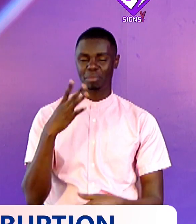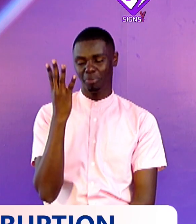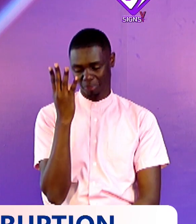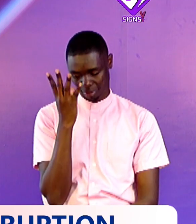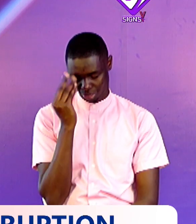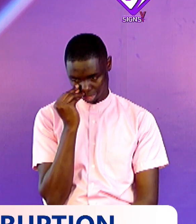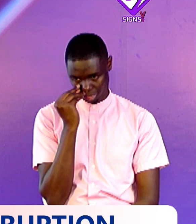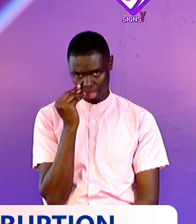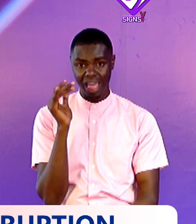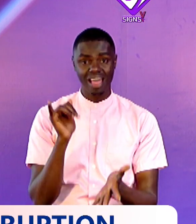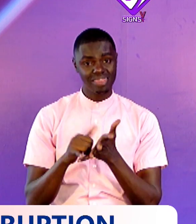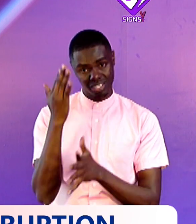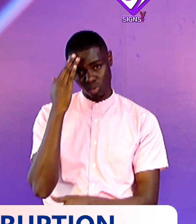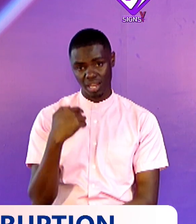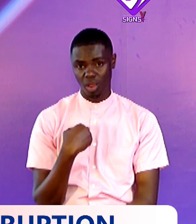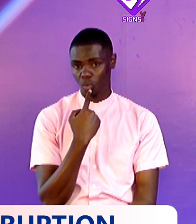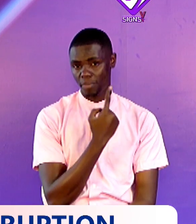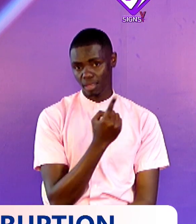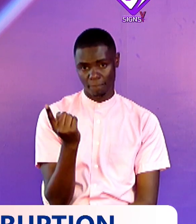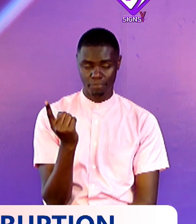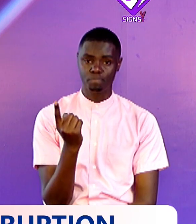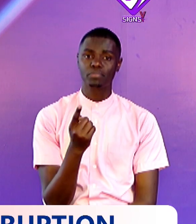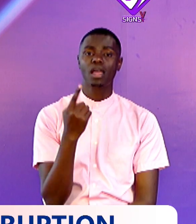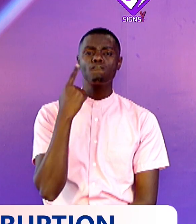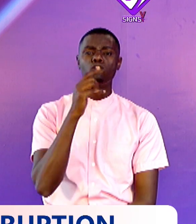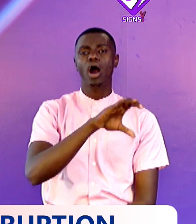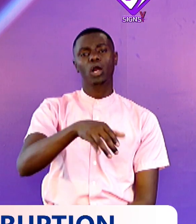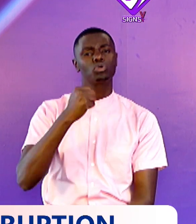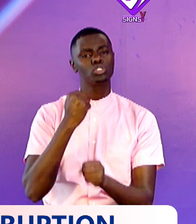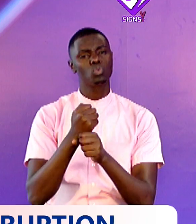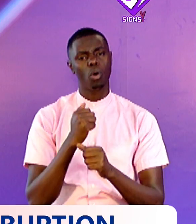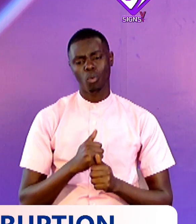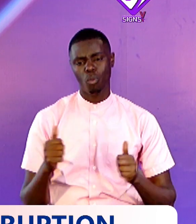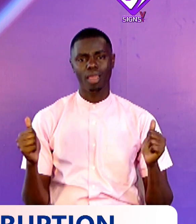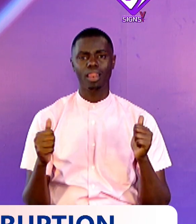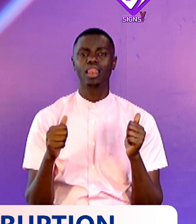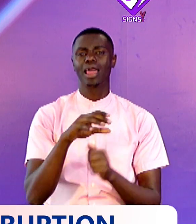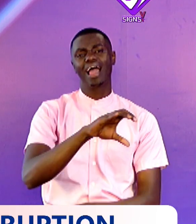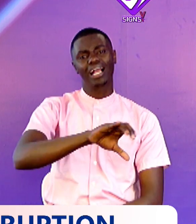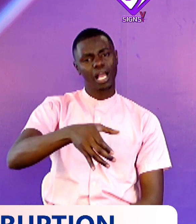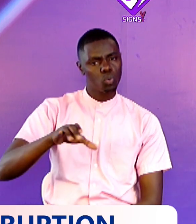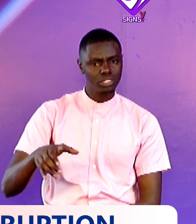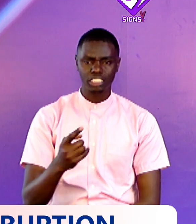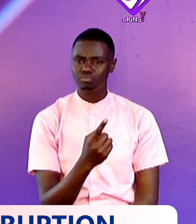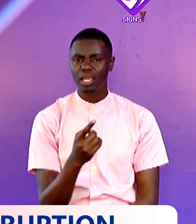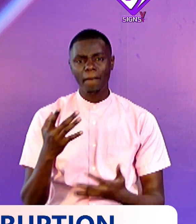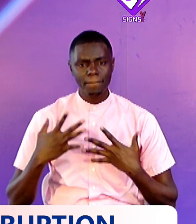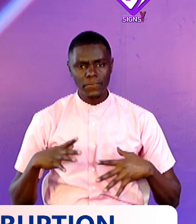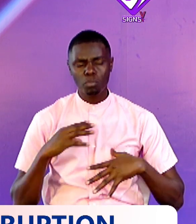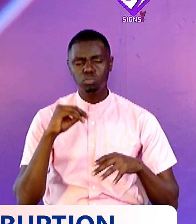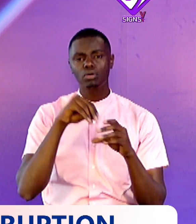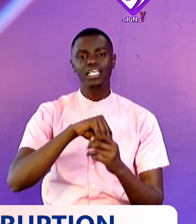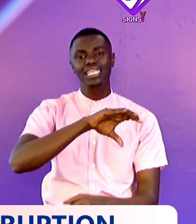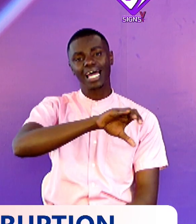Right. So that's why I'm telling you that for a county to work well, that county, the people of that